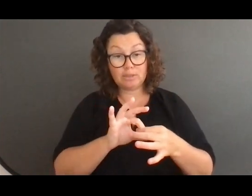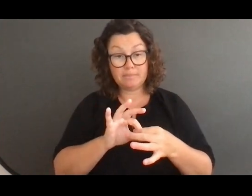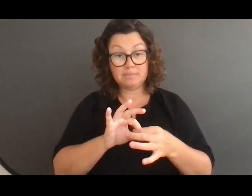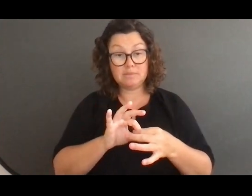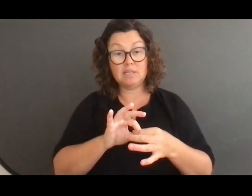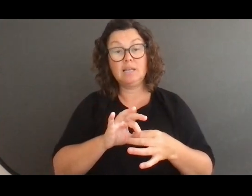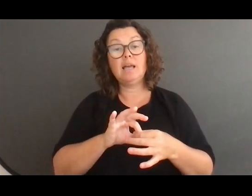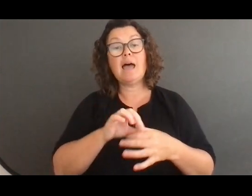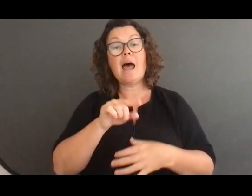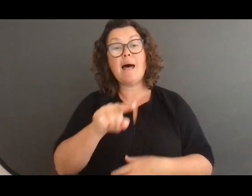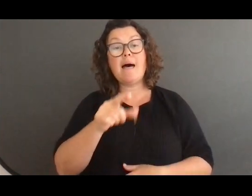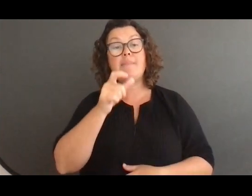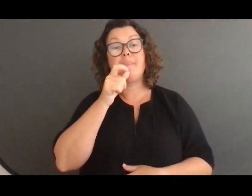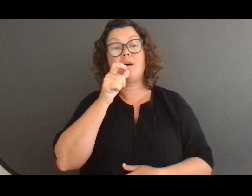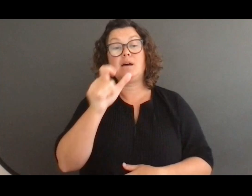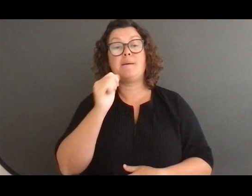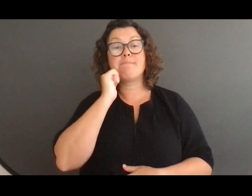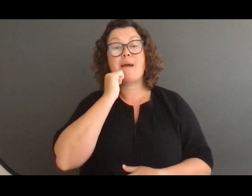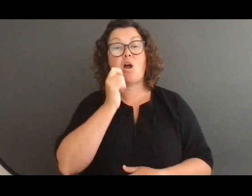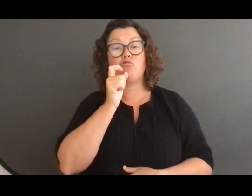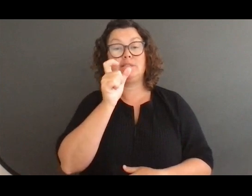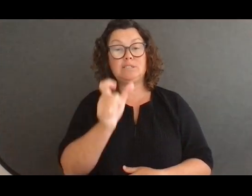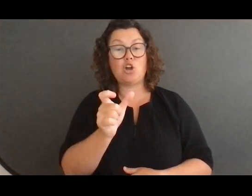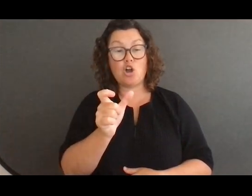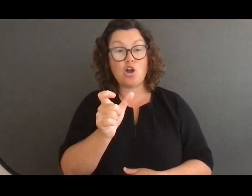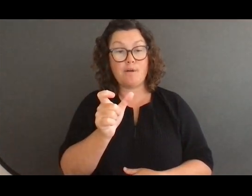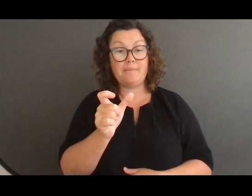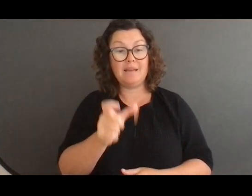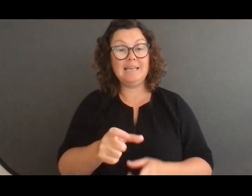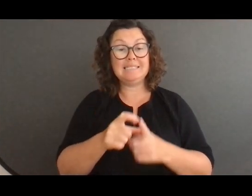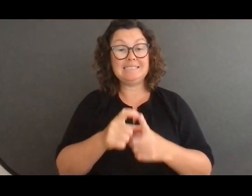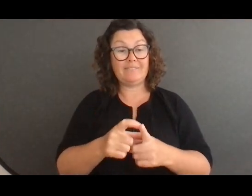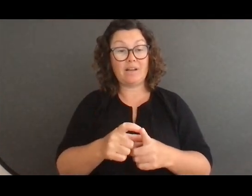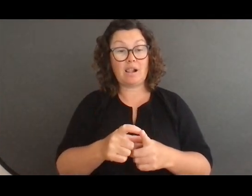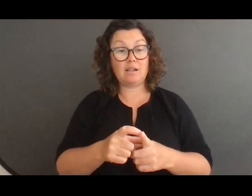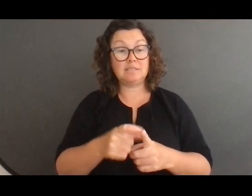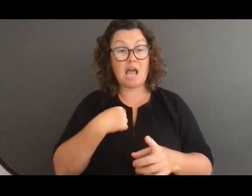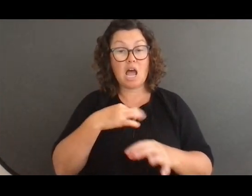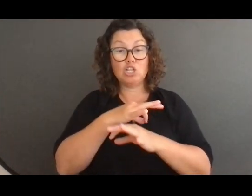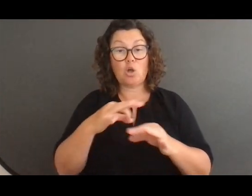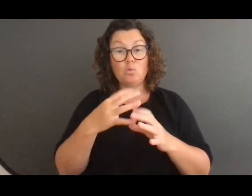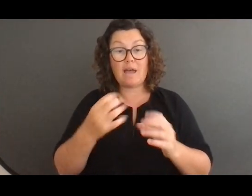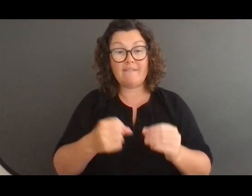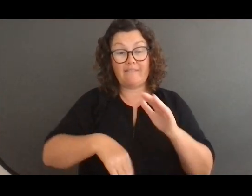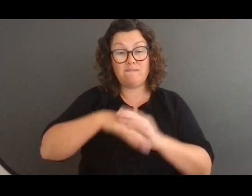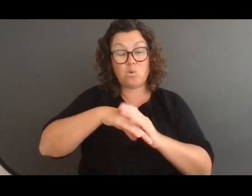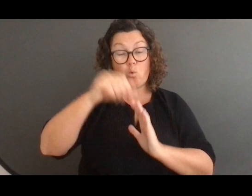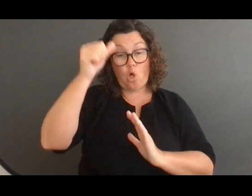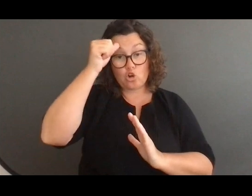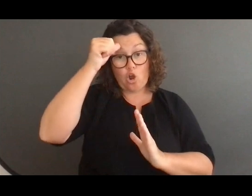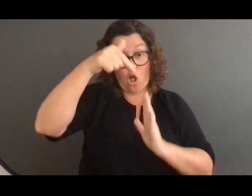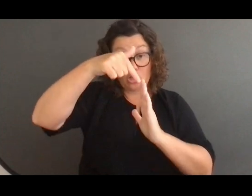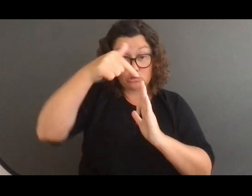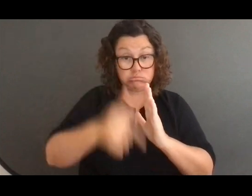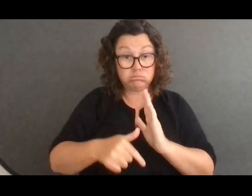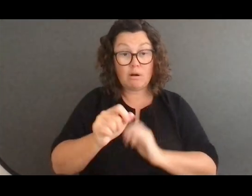term. So this is a tricky position to occupy as an educator, to try to hold oneself to an ideal while keeping open the possibility of